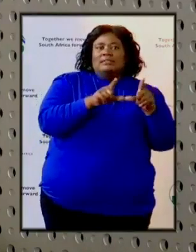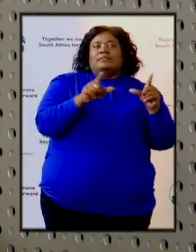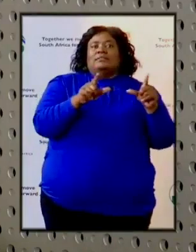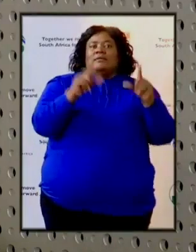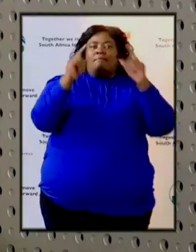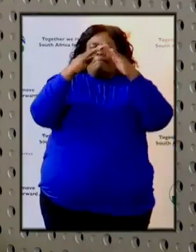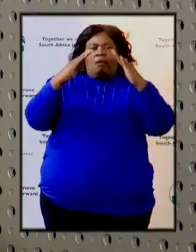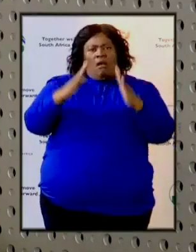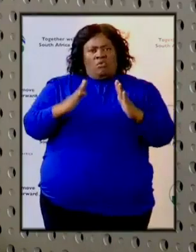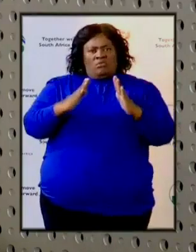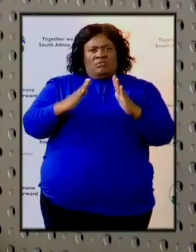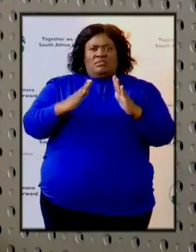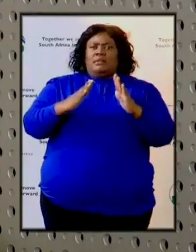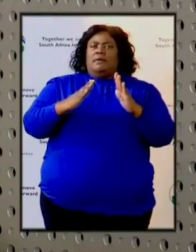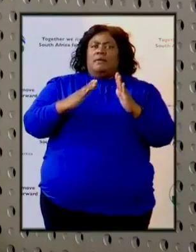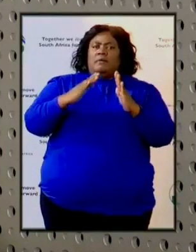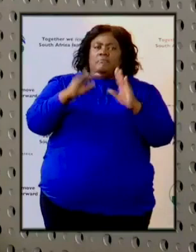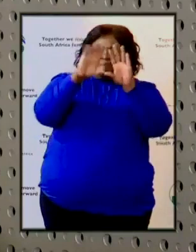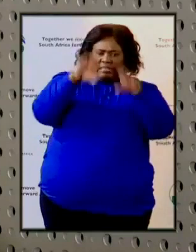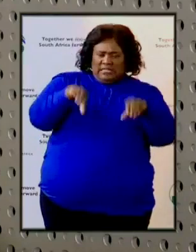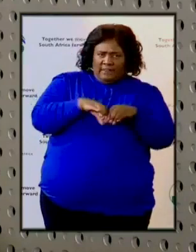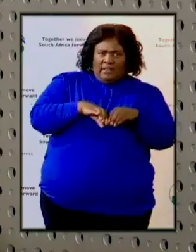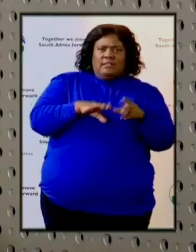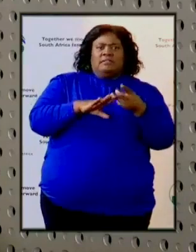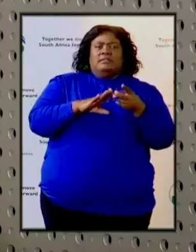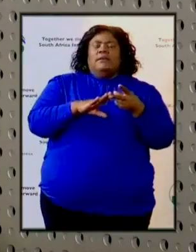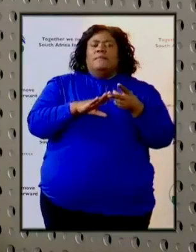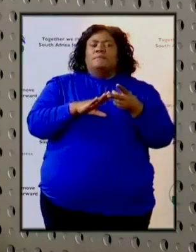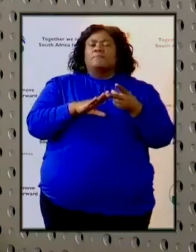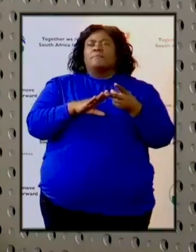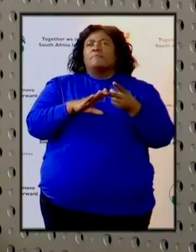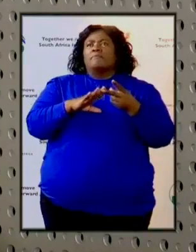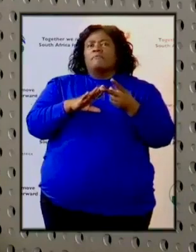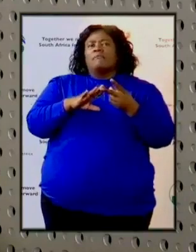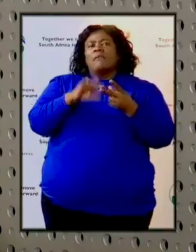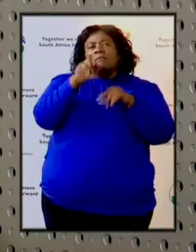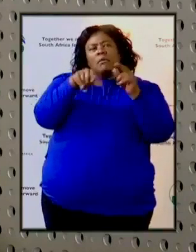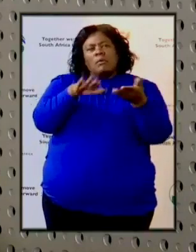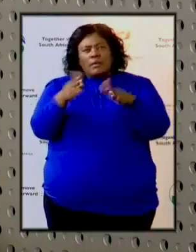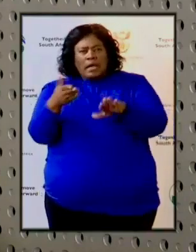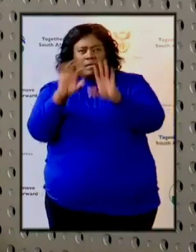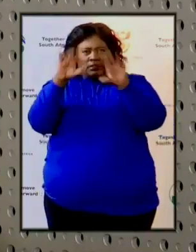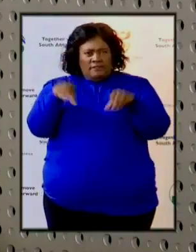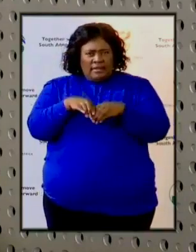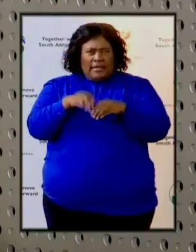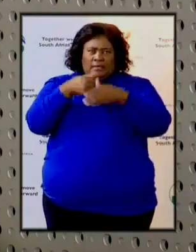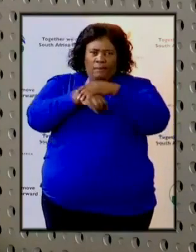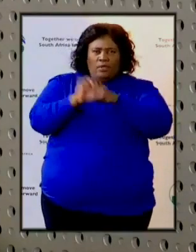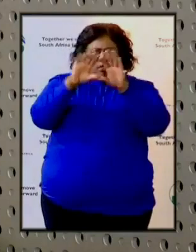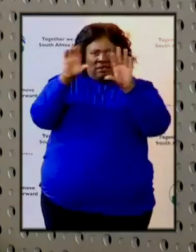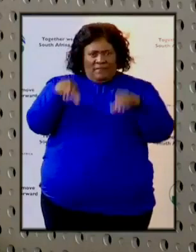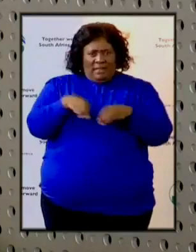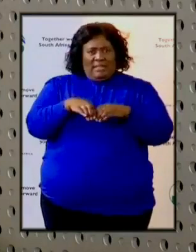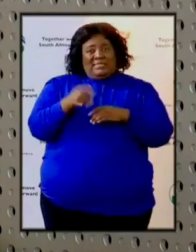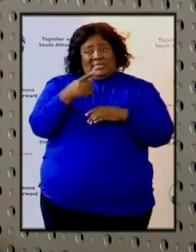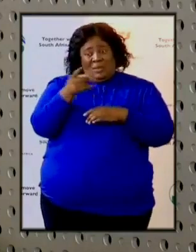master's offices, birth and death certificates. My colleague is there. He'll talk about all those documents that need to be